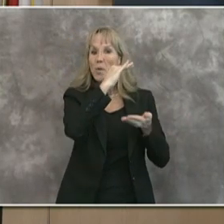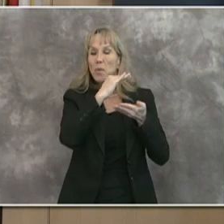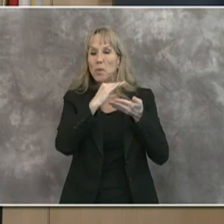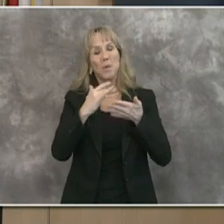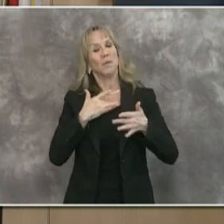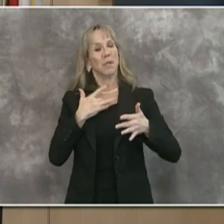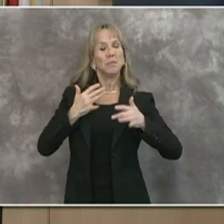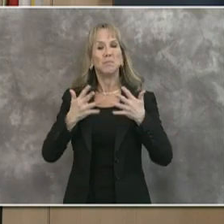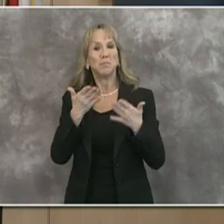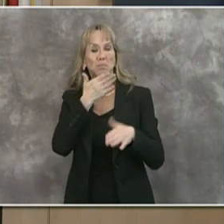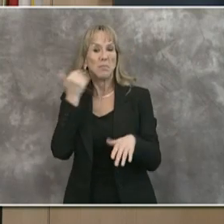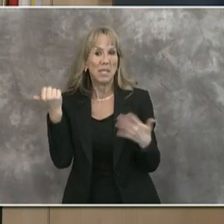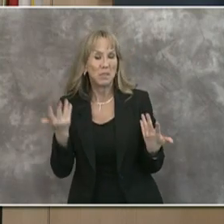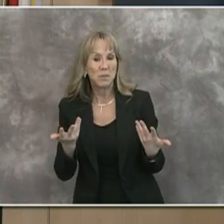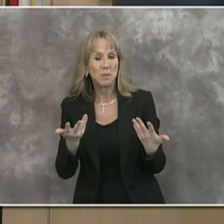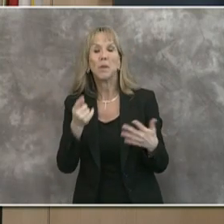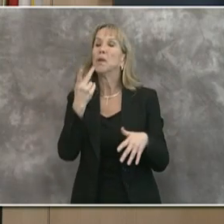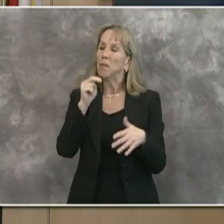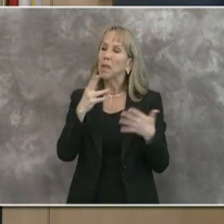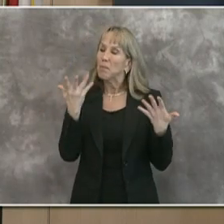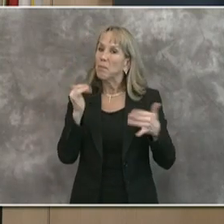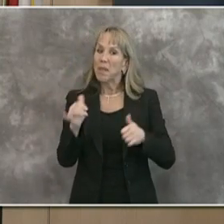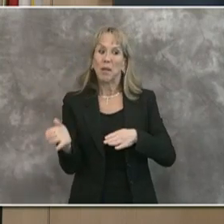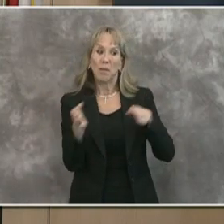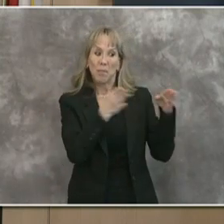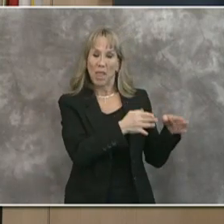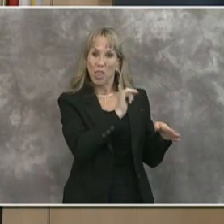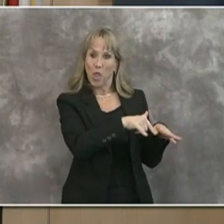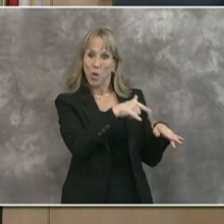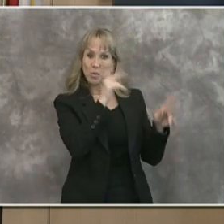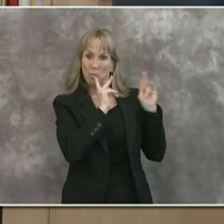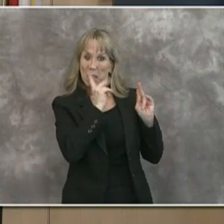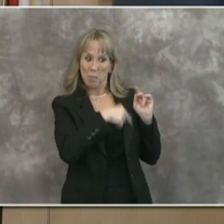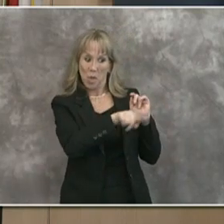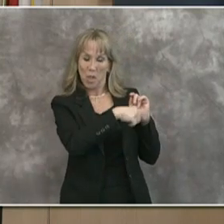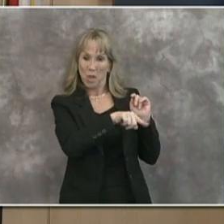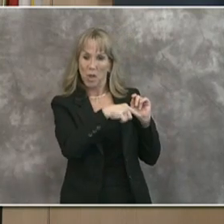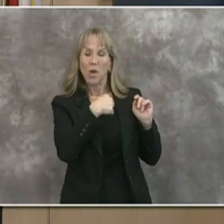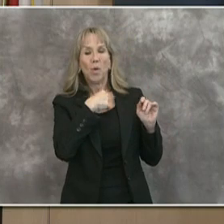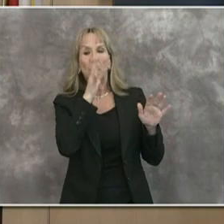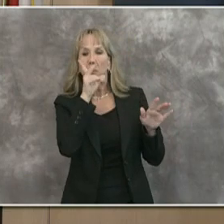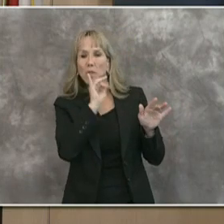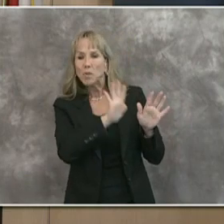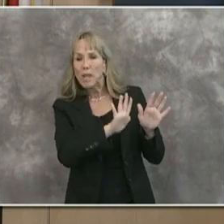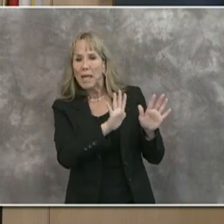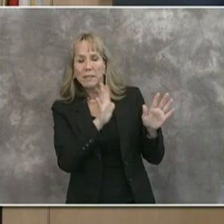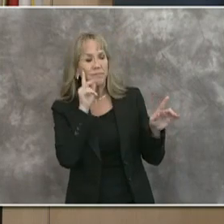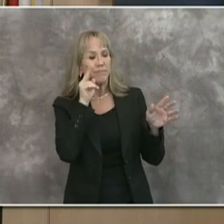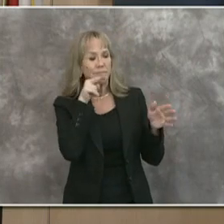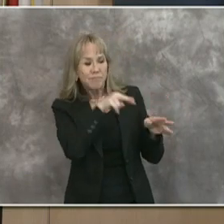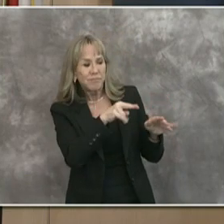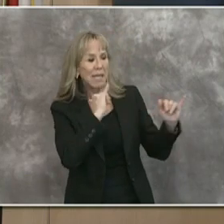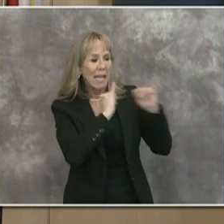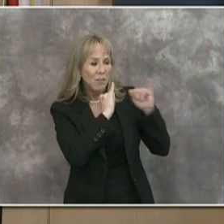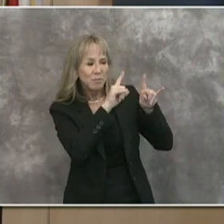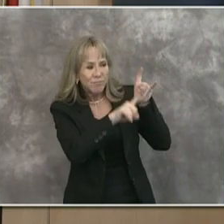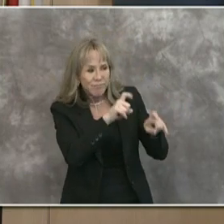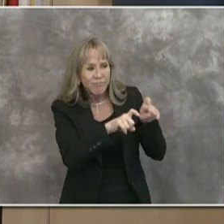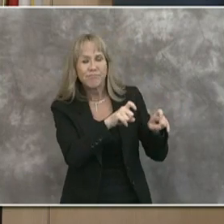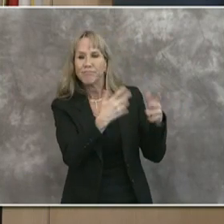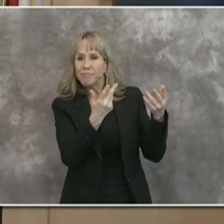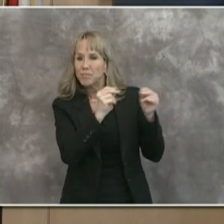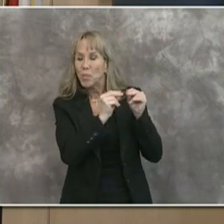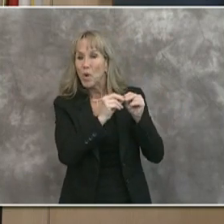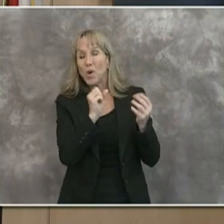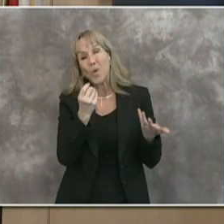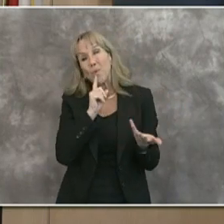by CDC. And we go over that with each of the individuals when we do our epidemiology interviews. So the